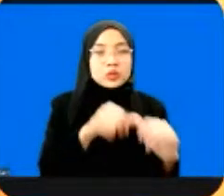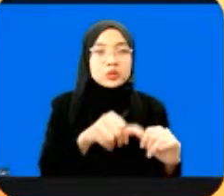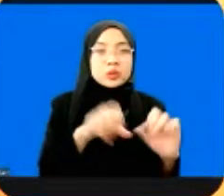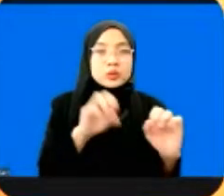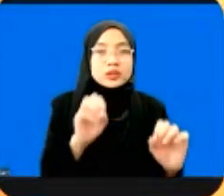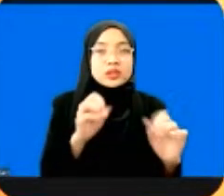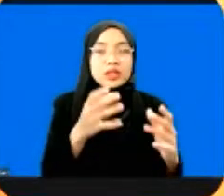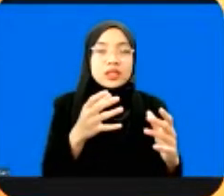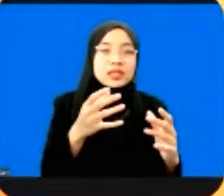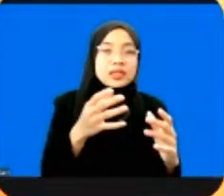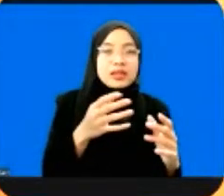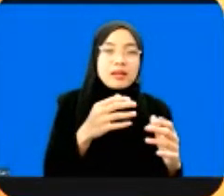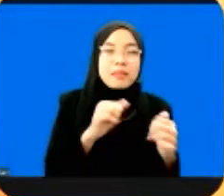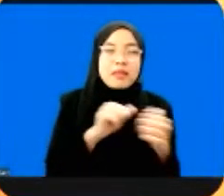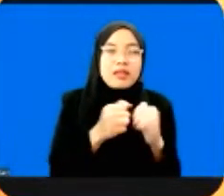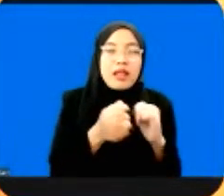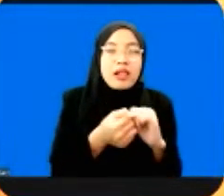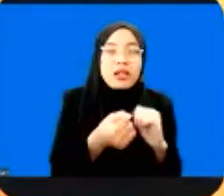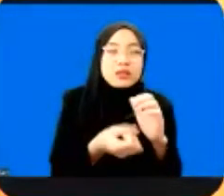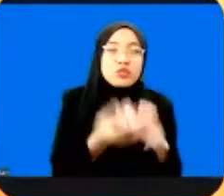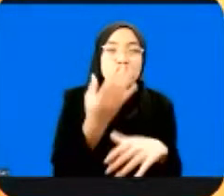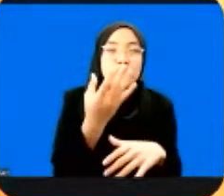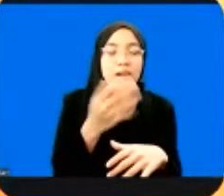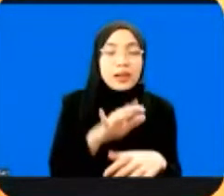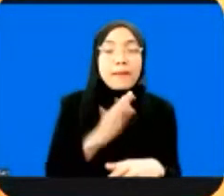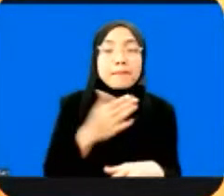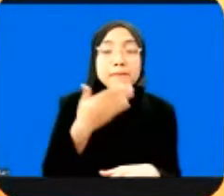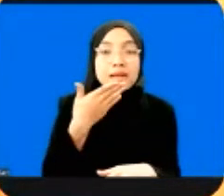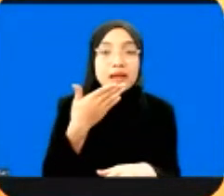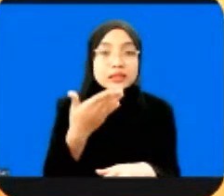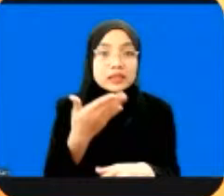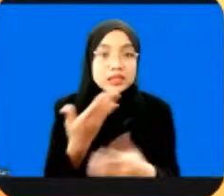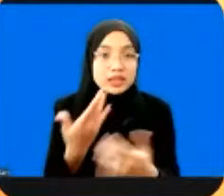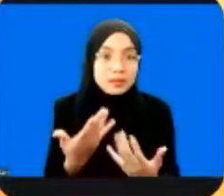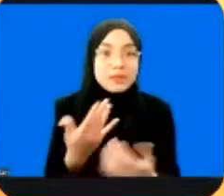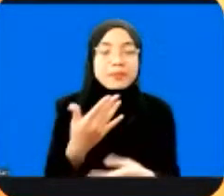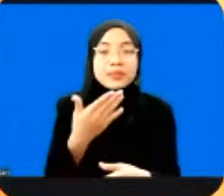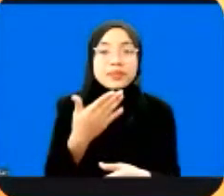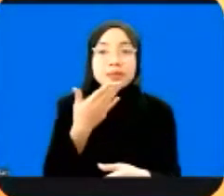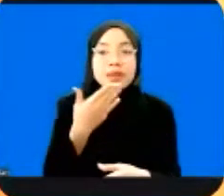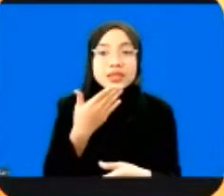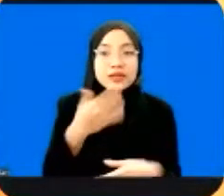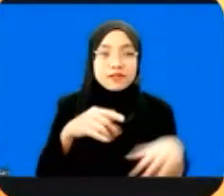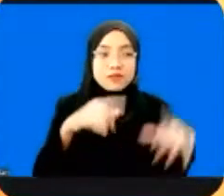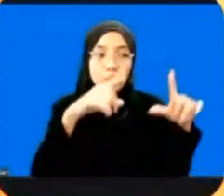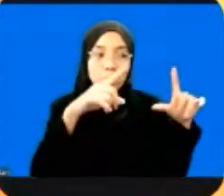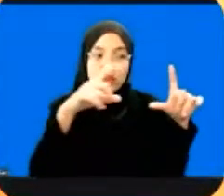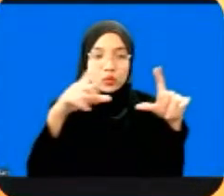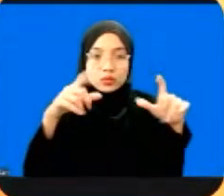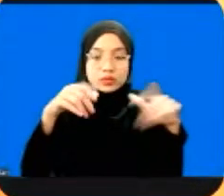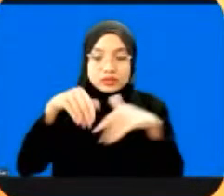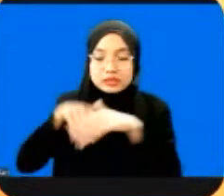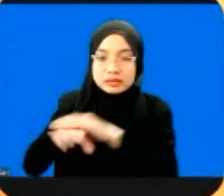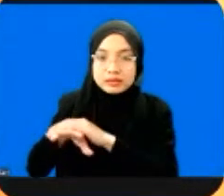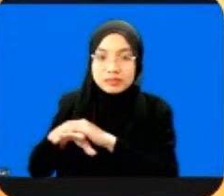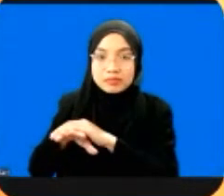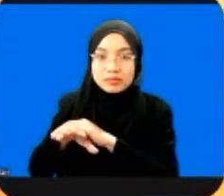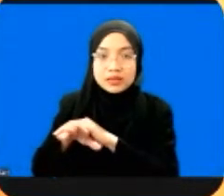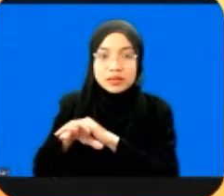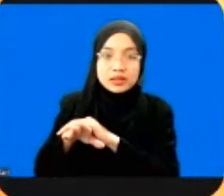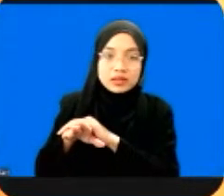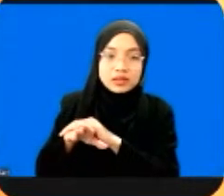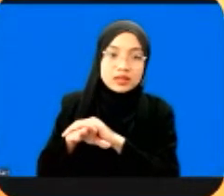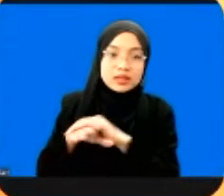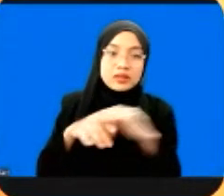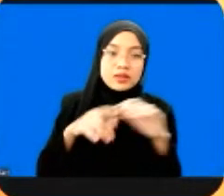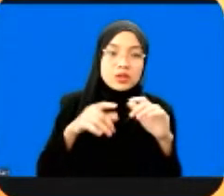pieces of puzzle have to be put into a mosaic for the truth to come out. But if any one